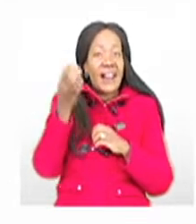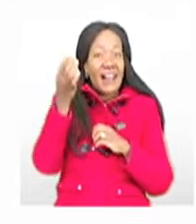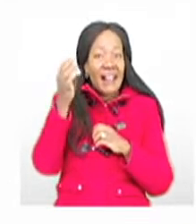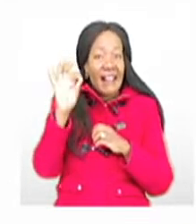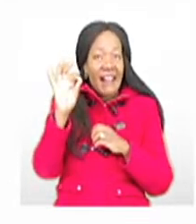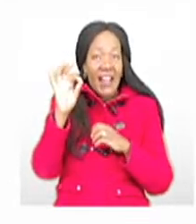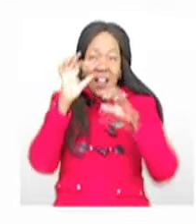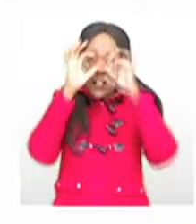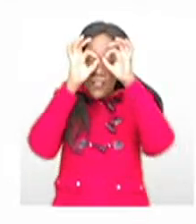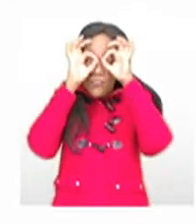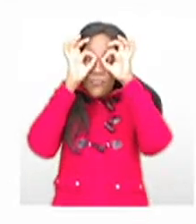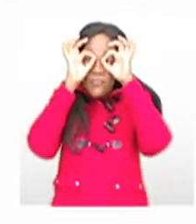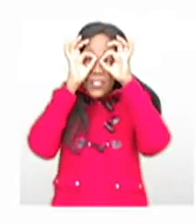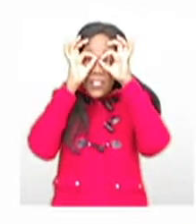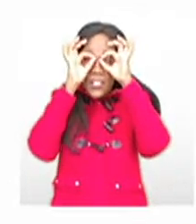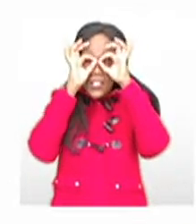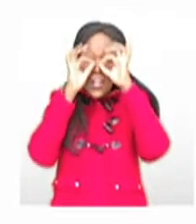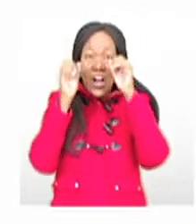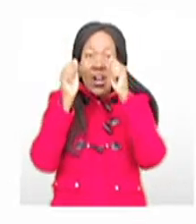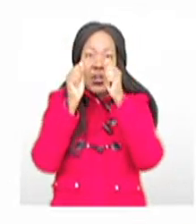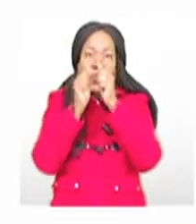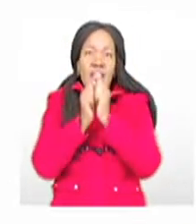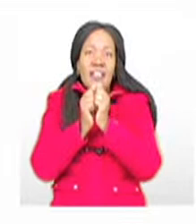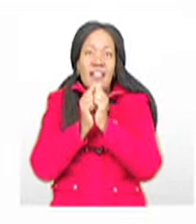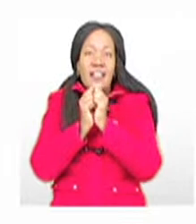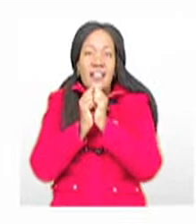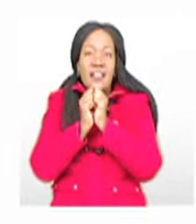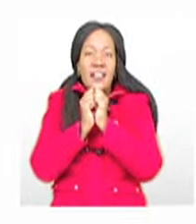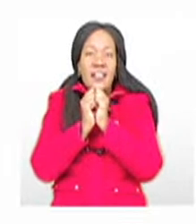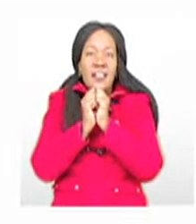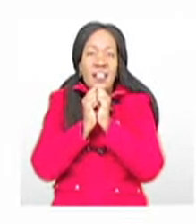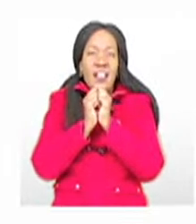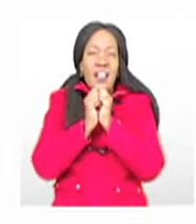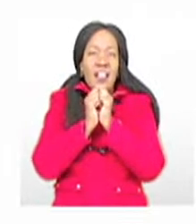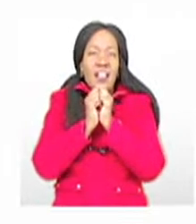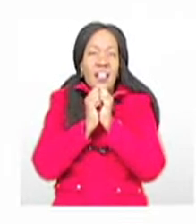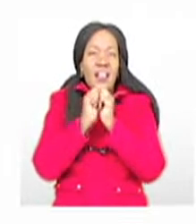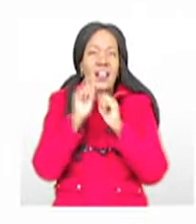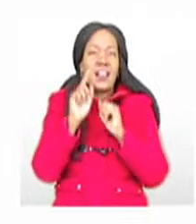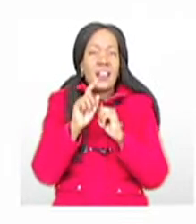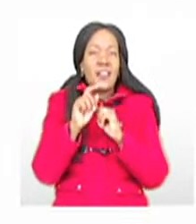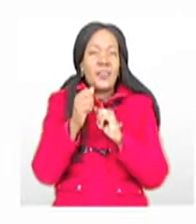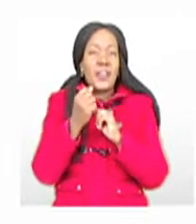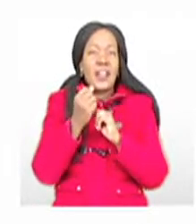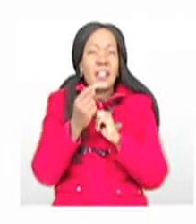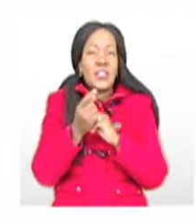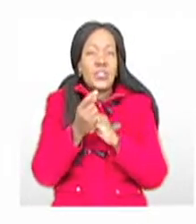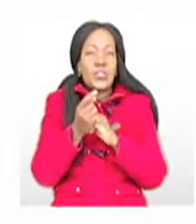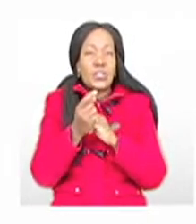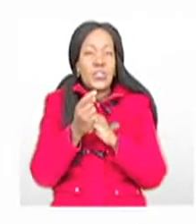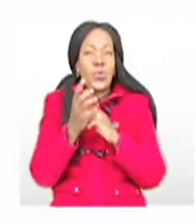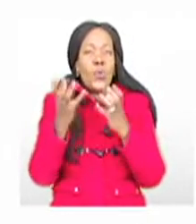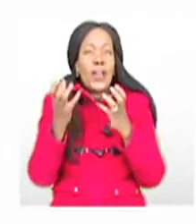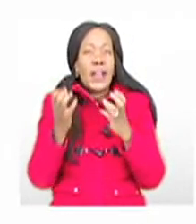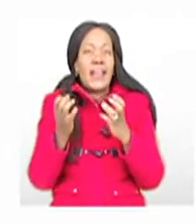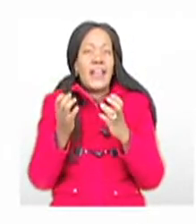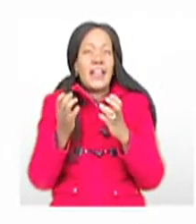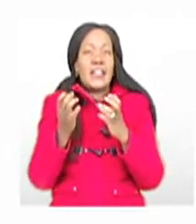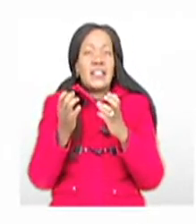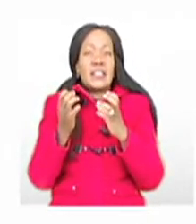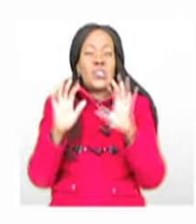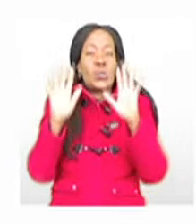the branch altogether. But the instruction tells us we need to